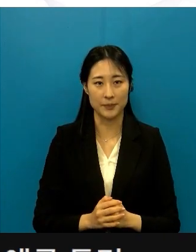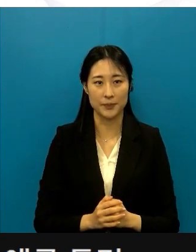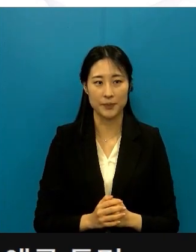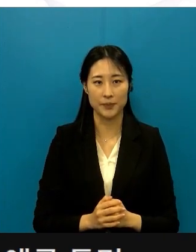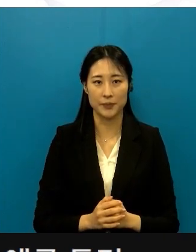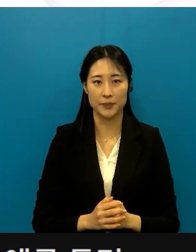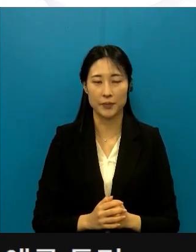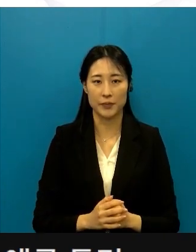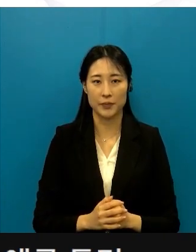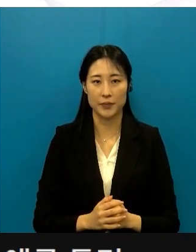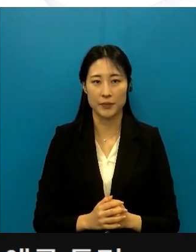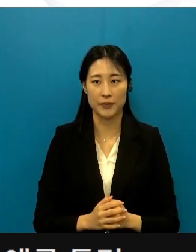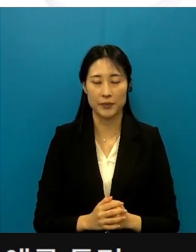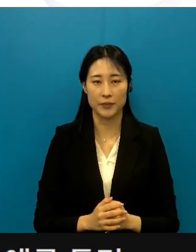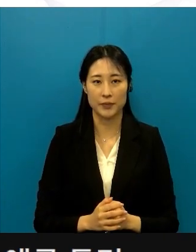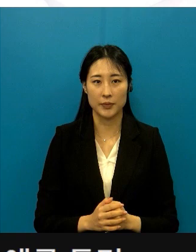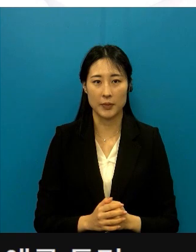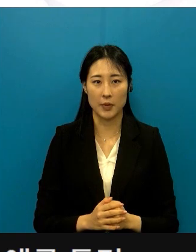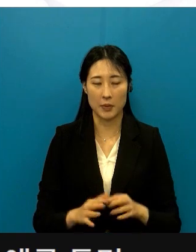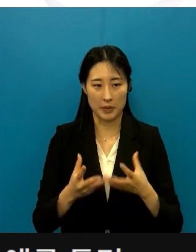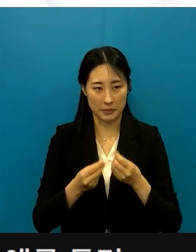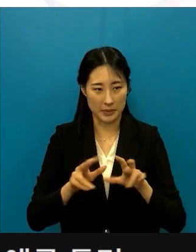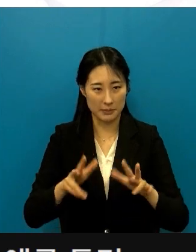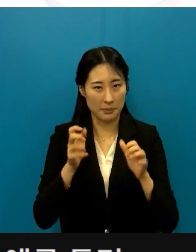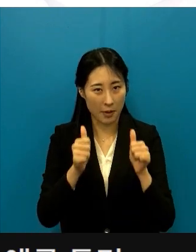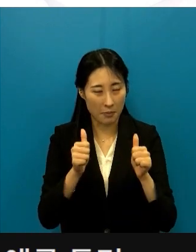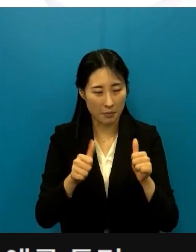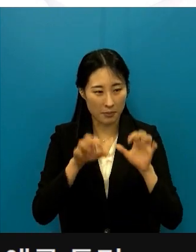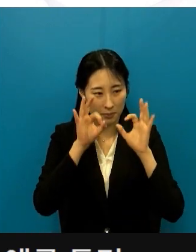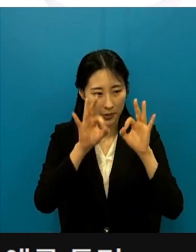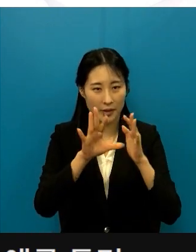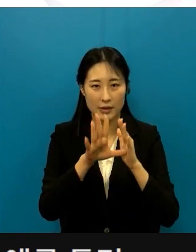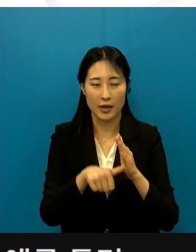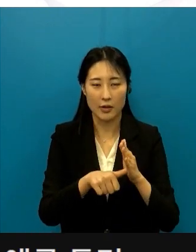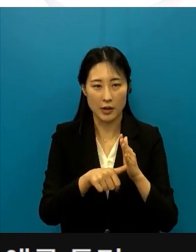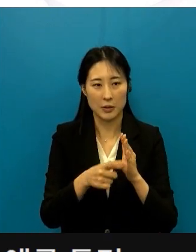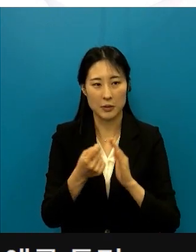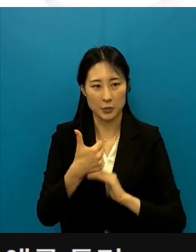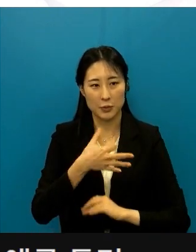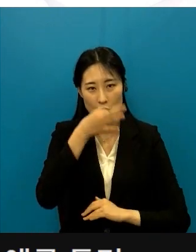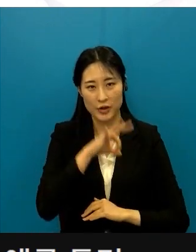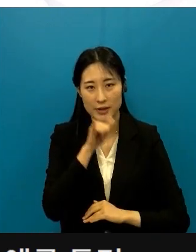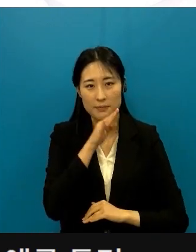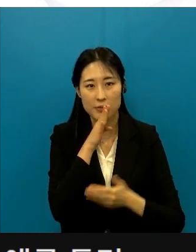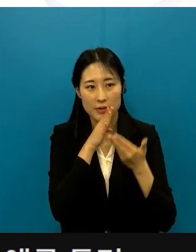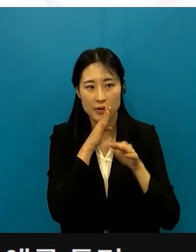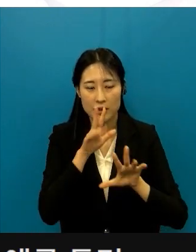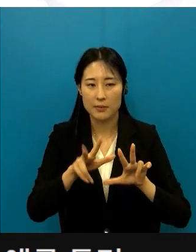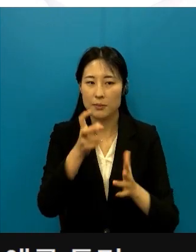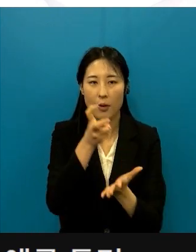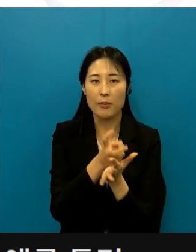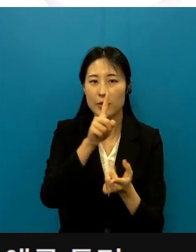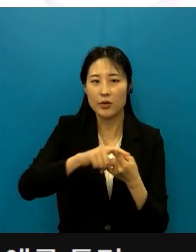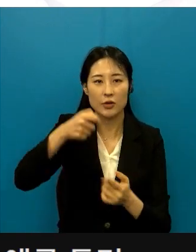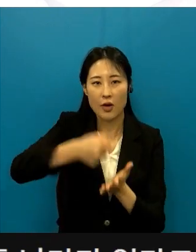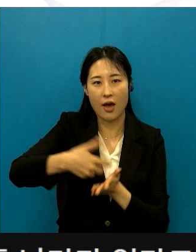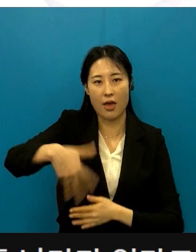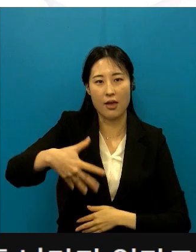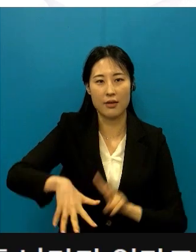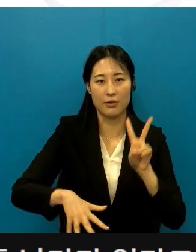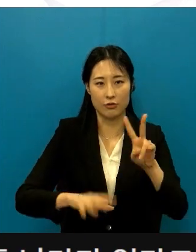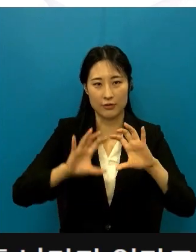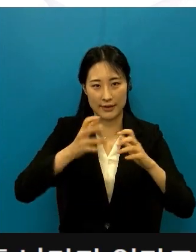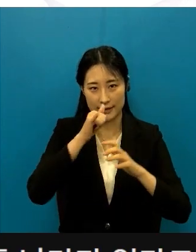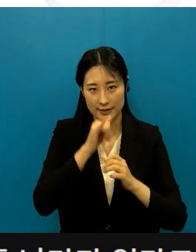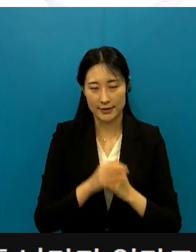as of yet, because for Germany, I can say, because the legislation does not agree with the court's decision, so they are